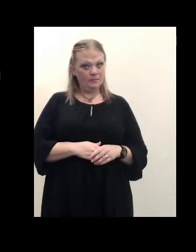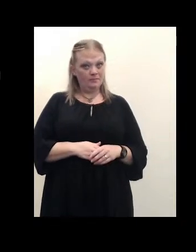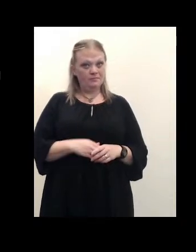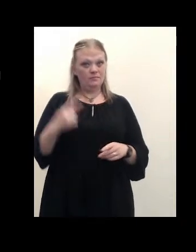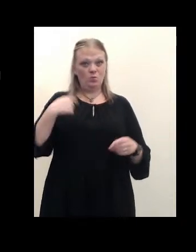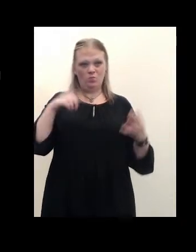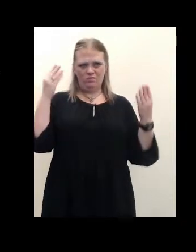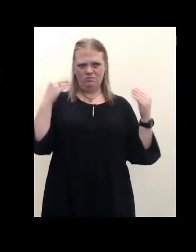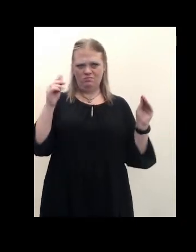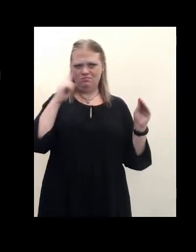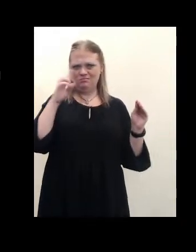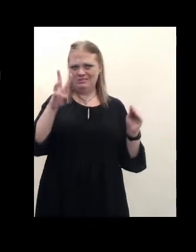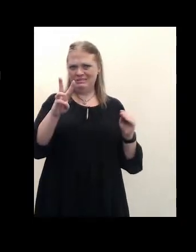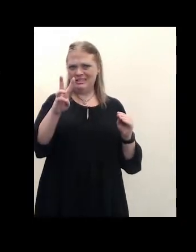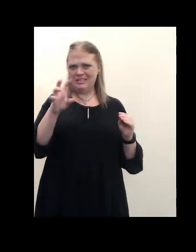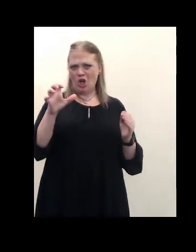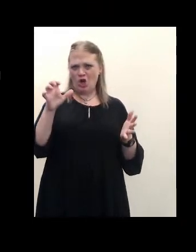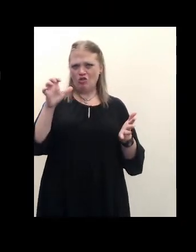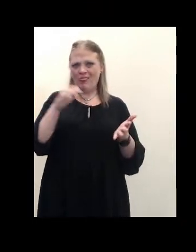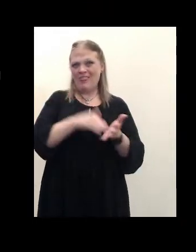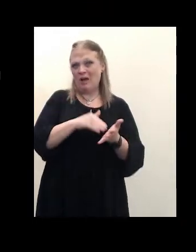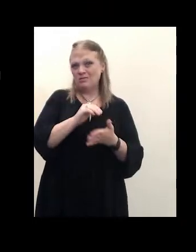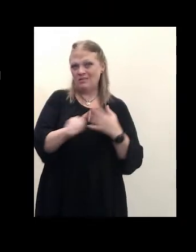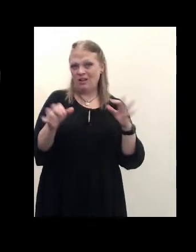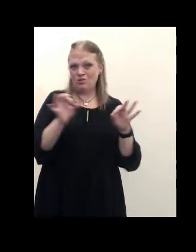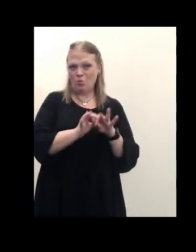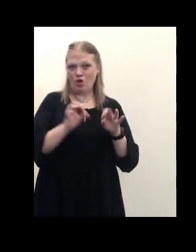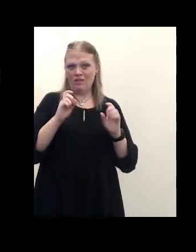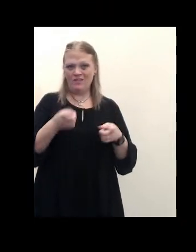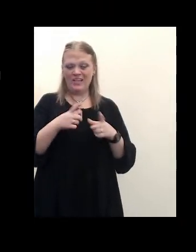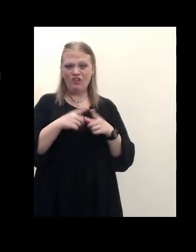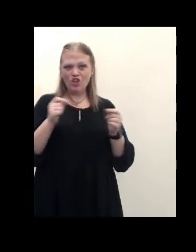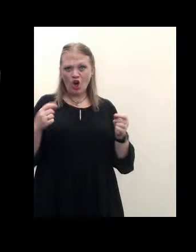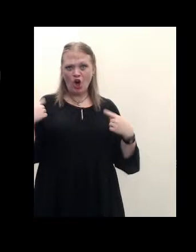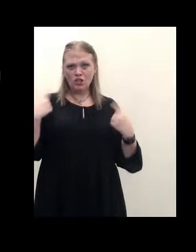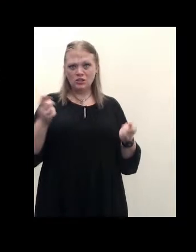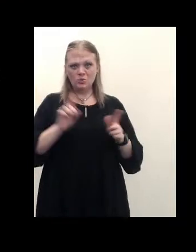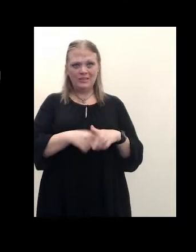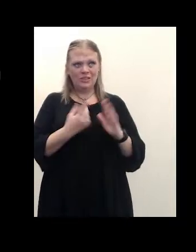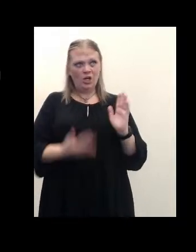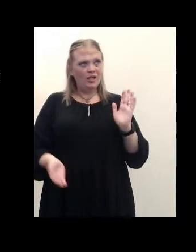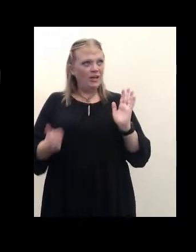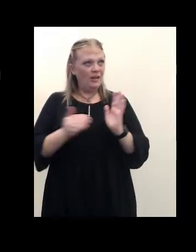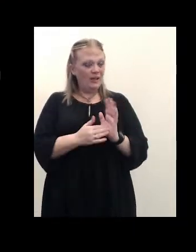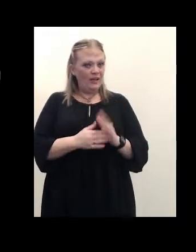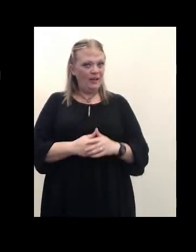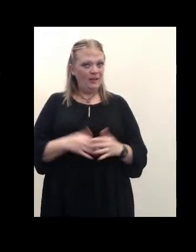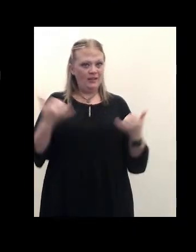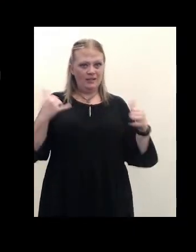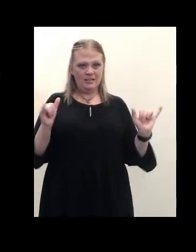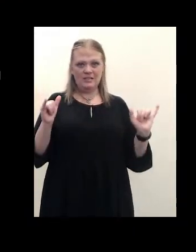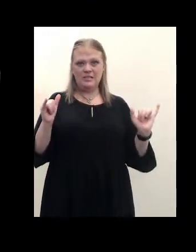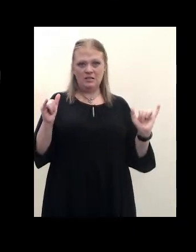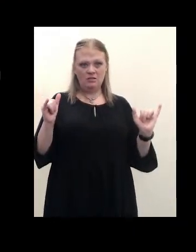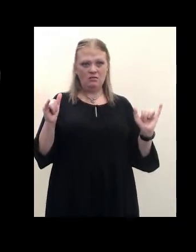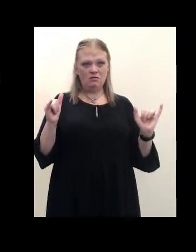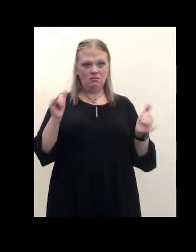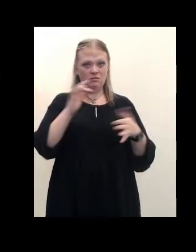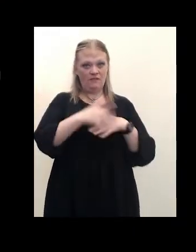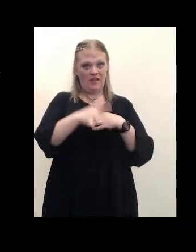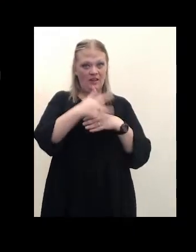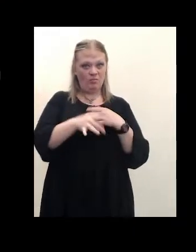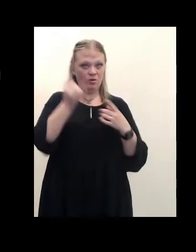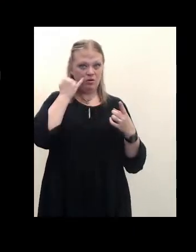about $600,000 worth of gift cards since we brought it back. But there are still supplies available for those who